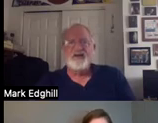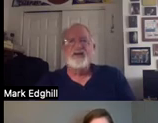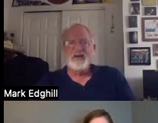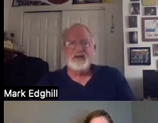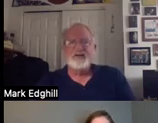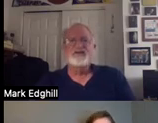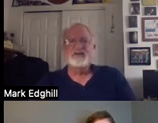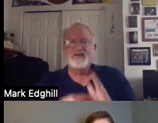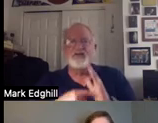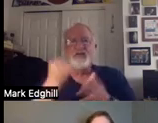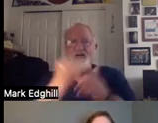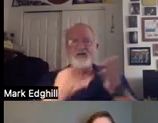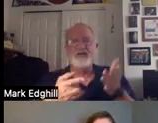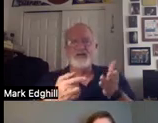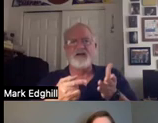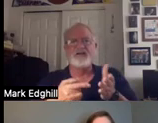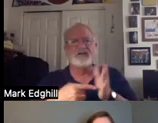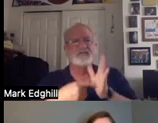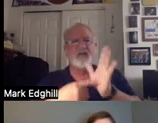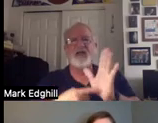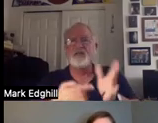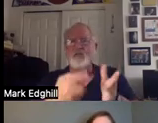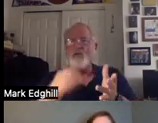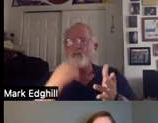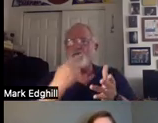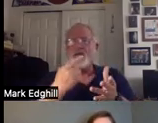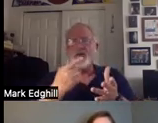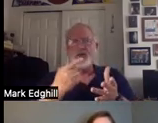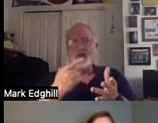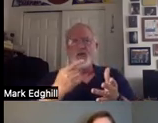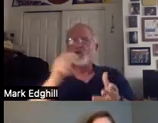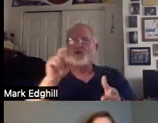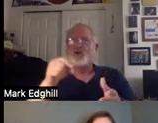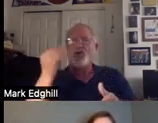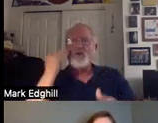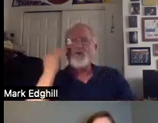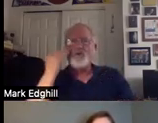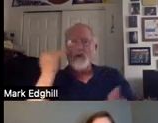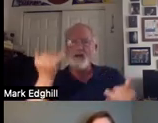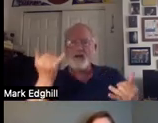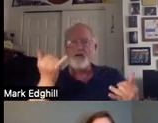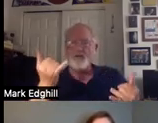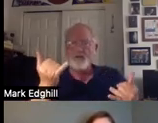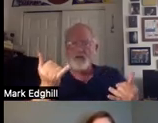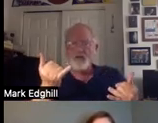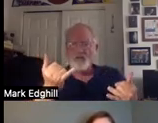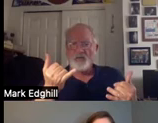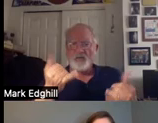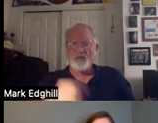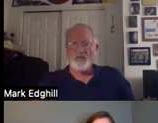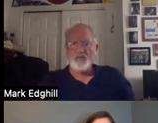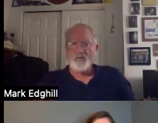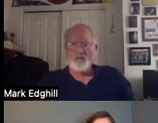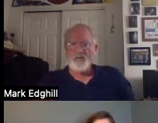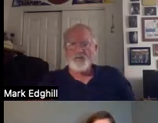Right. It just shows art. Right. So it shows art that just displays some things that we